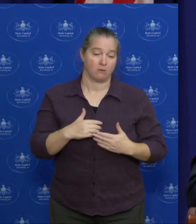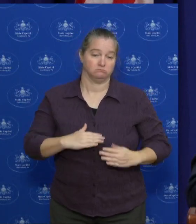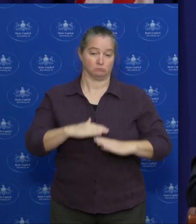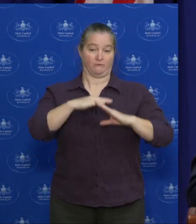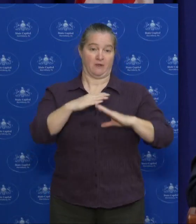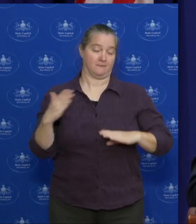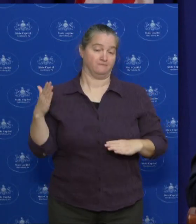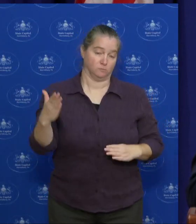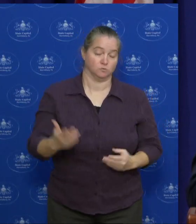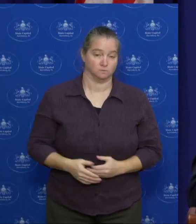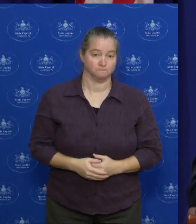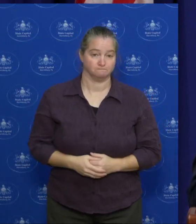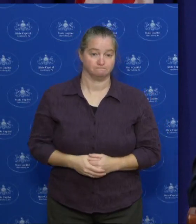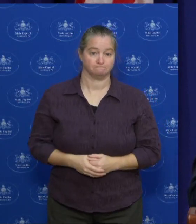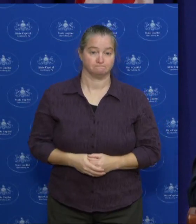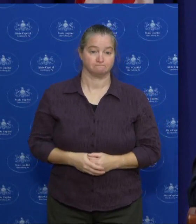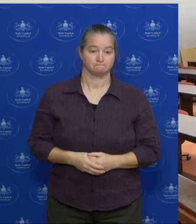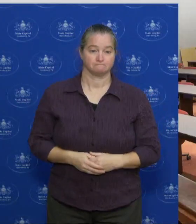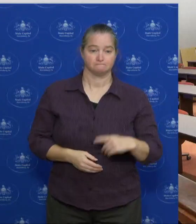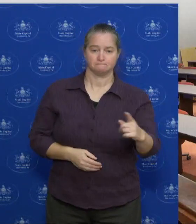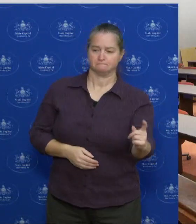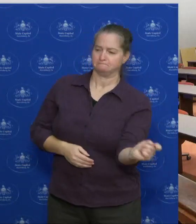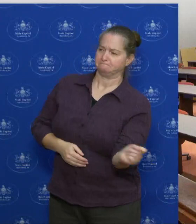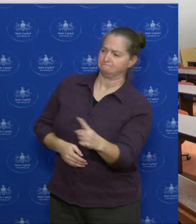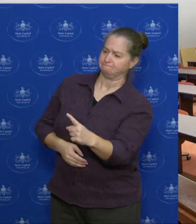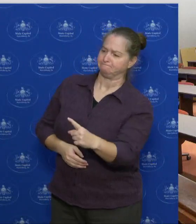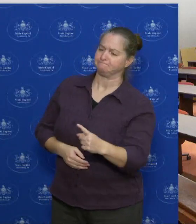at all. There's been